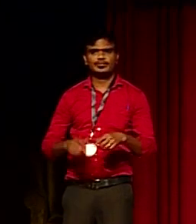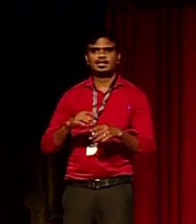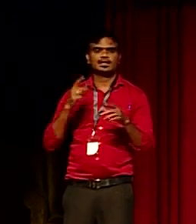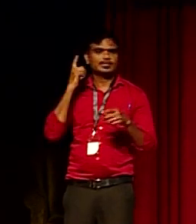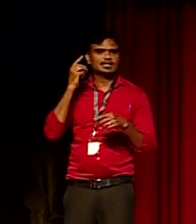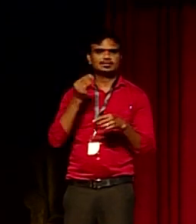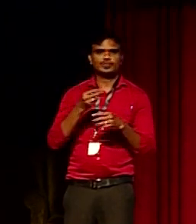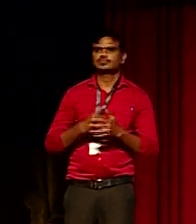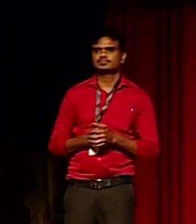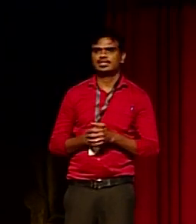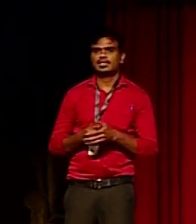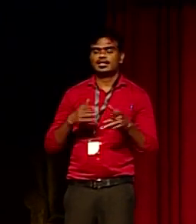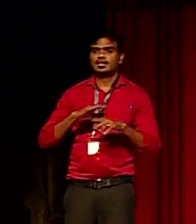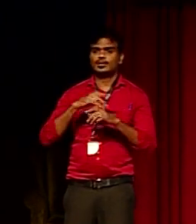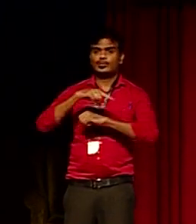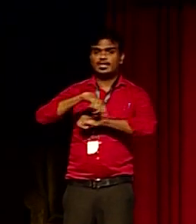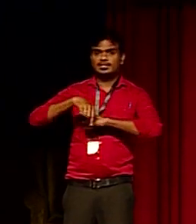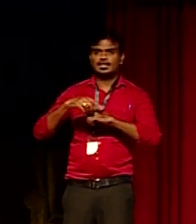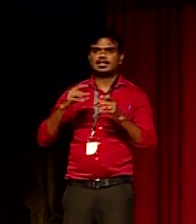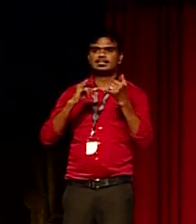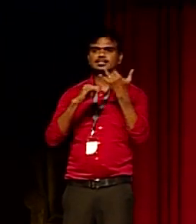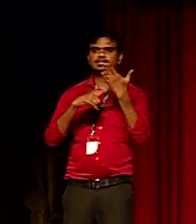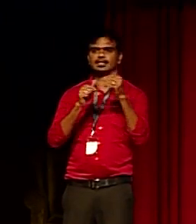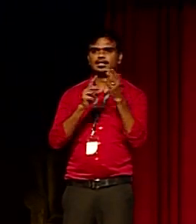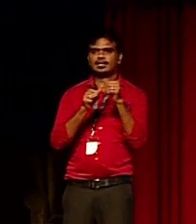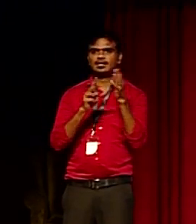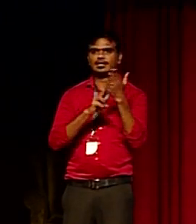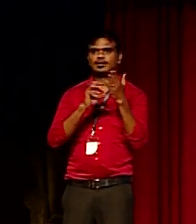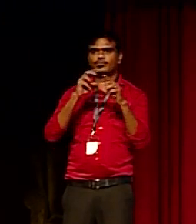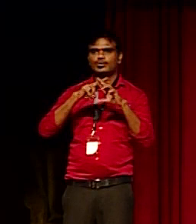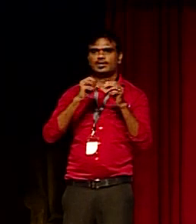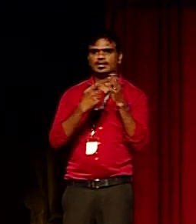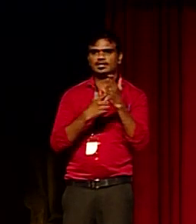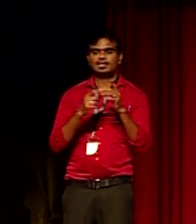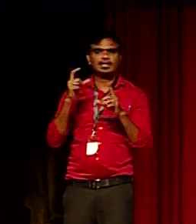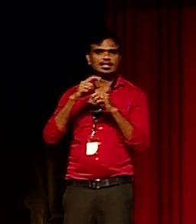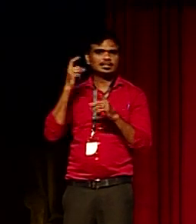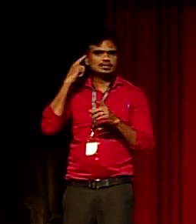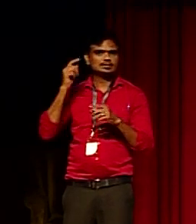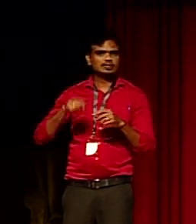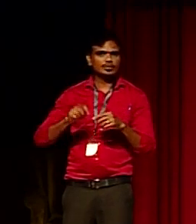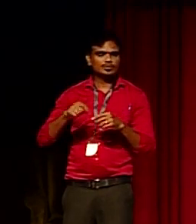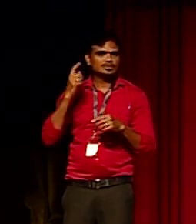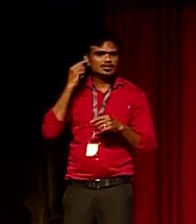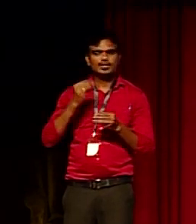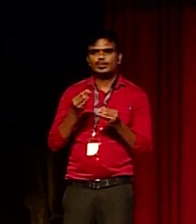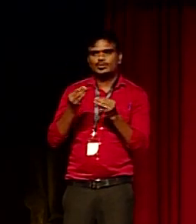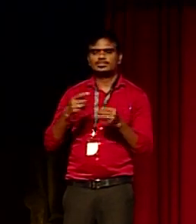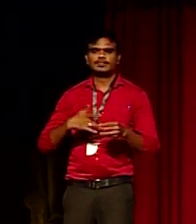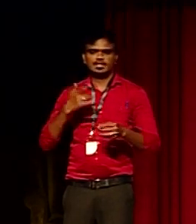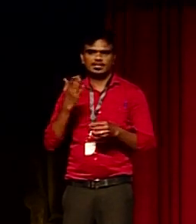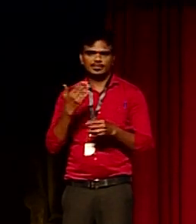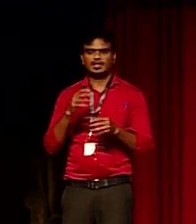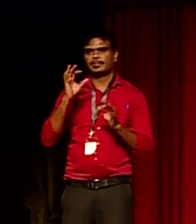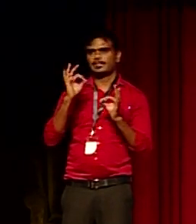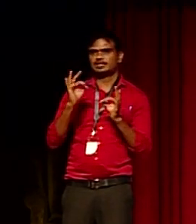sound. Now, engineers from Stanford told us that clicking sound, it was haptic feedback, and it would be